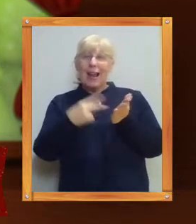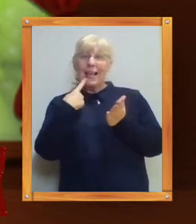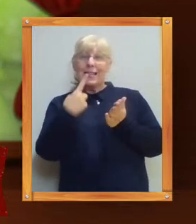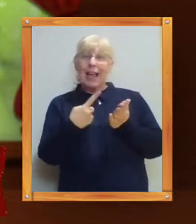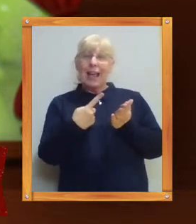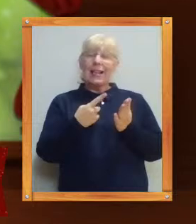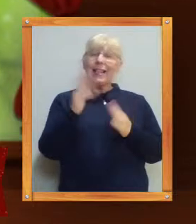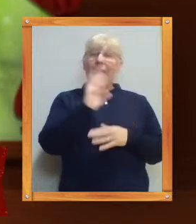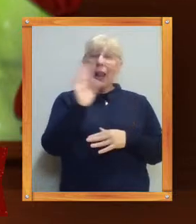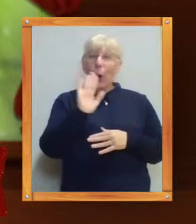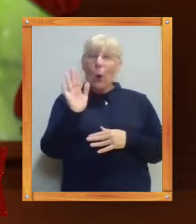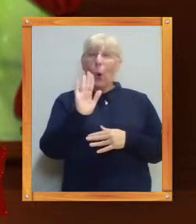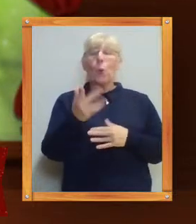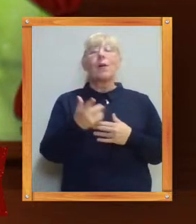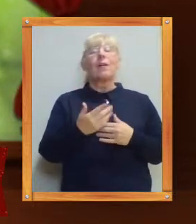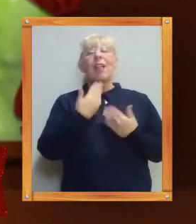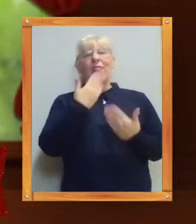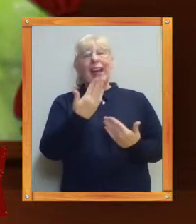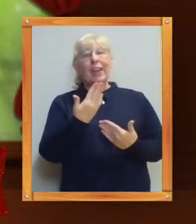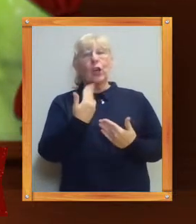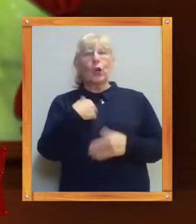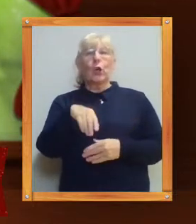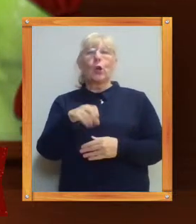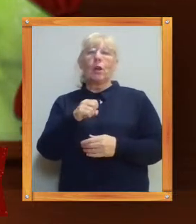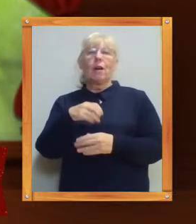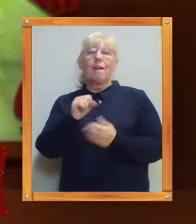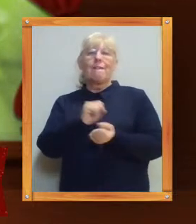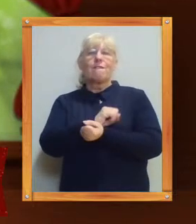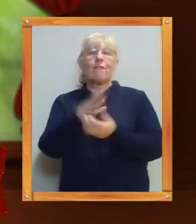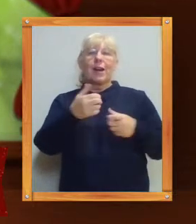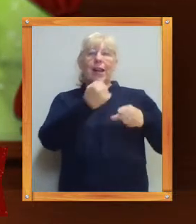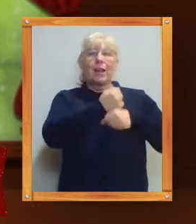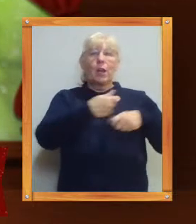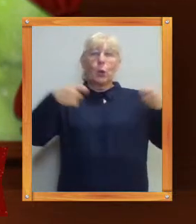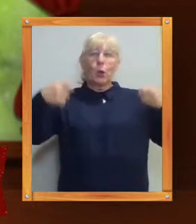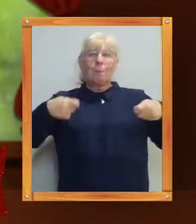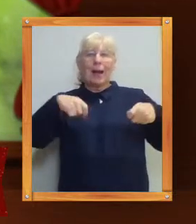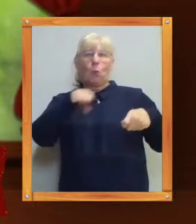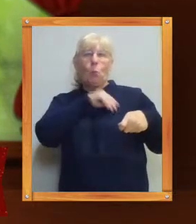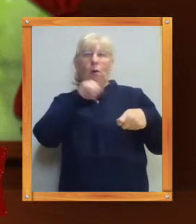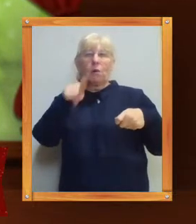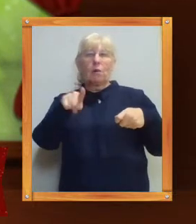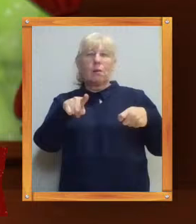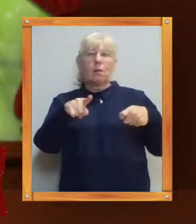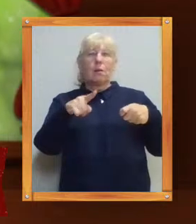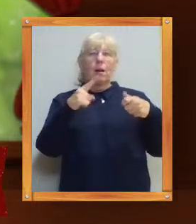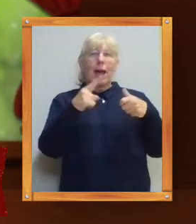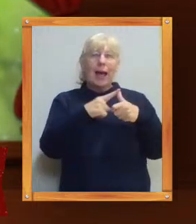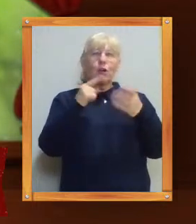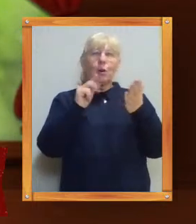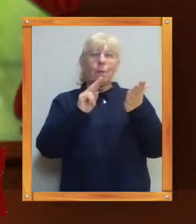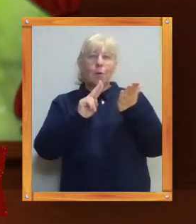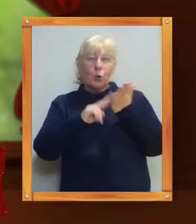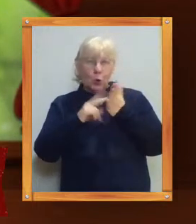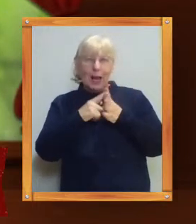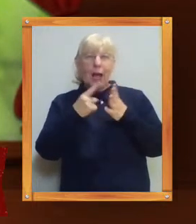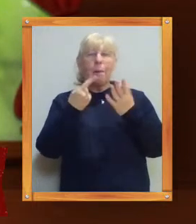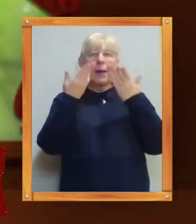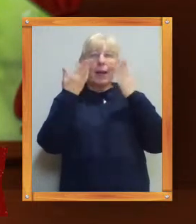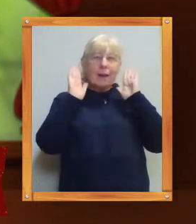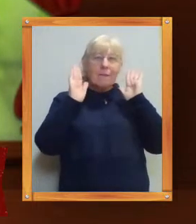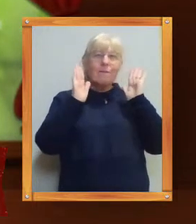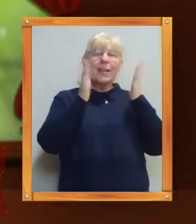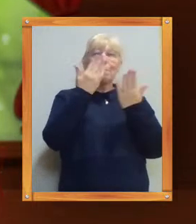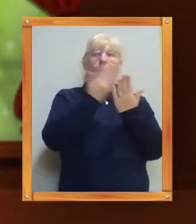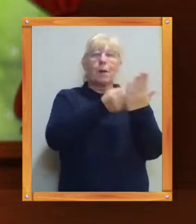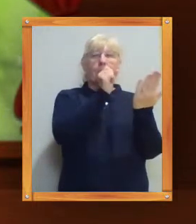guys. You have won a free goodie bag, and just DM the Antrim and Newtownabbey Facebook page to claim your prize. We'll